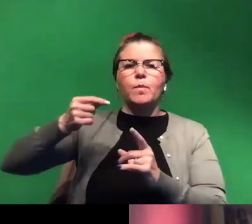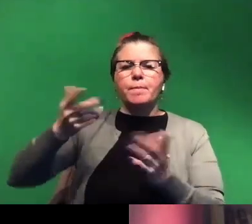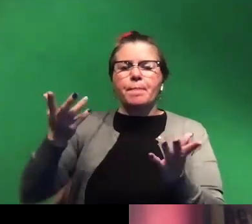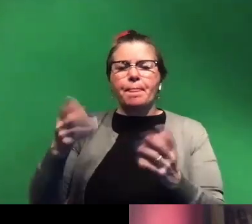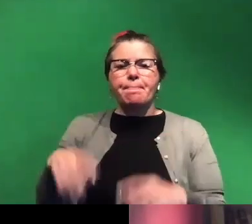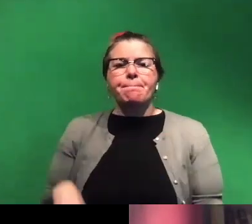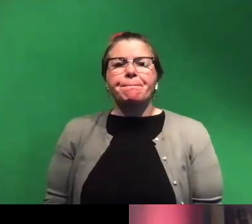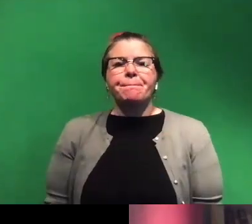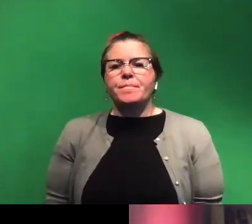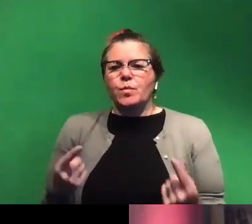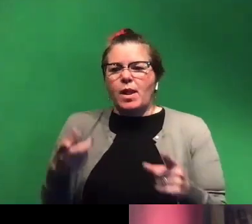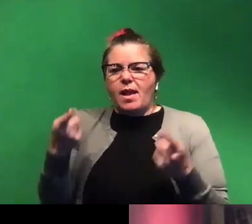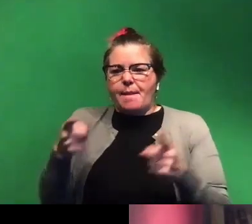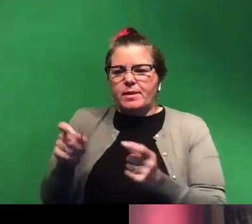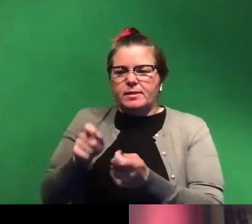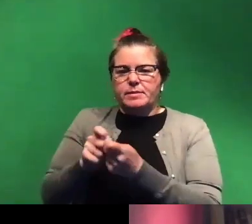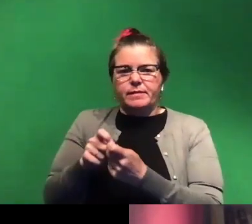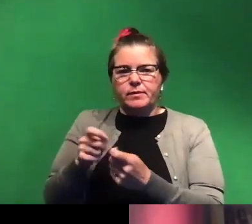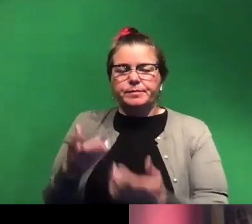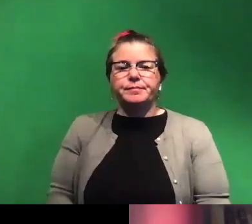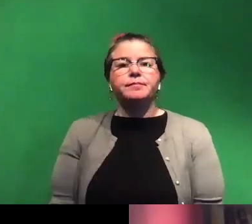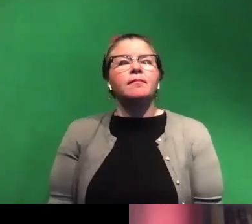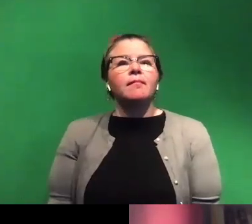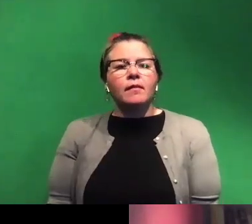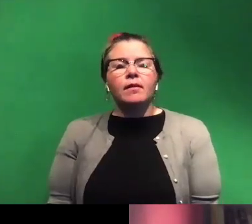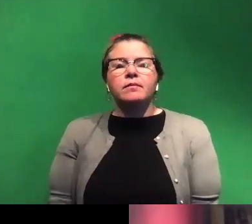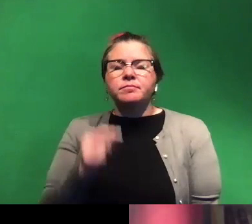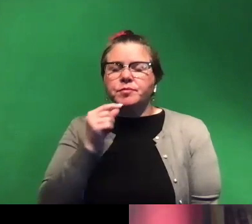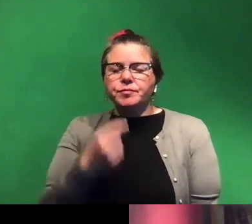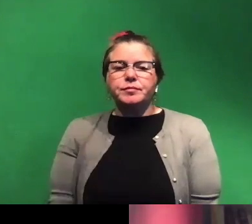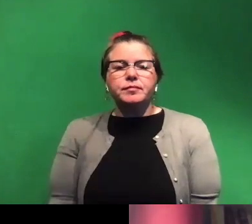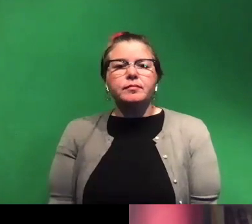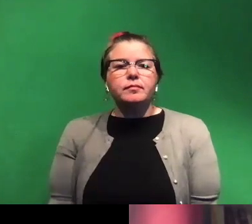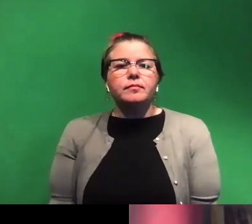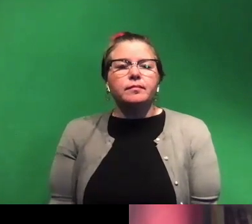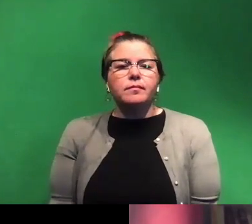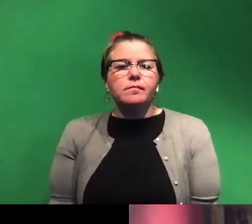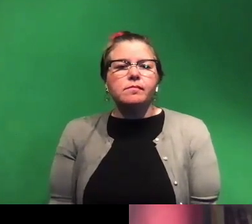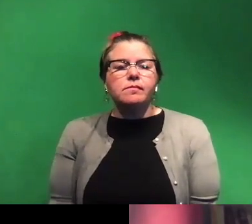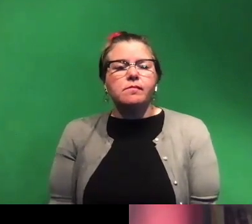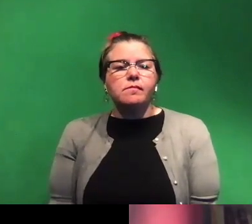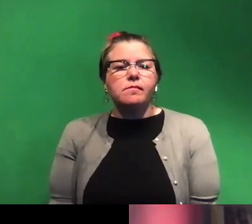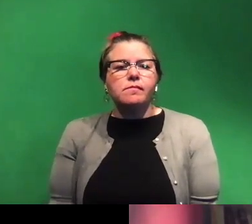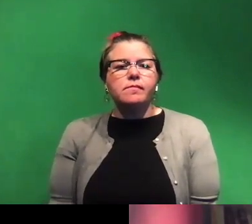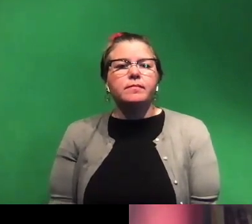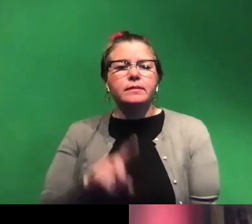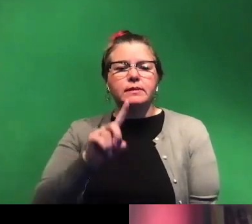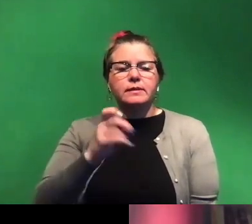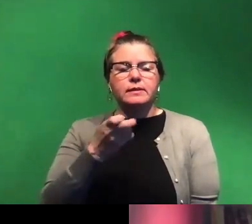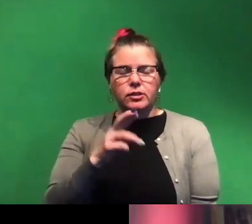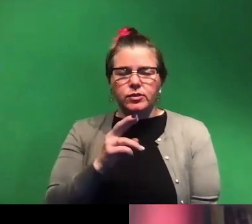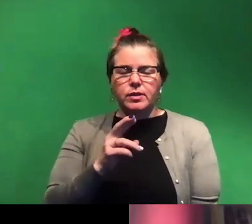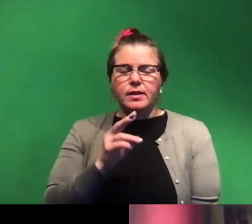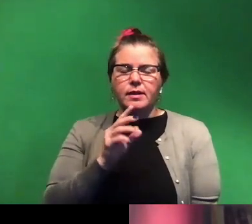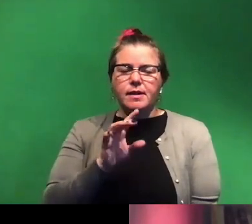kind of happened to this particular organism. Cool. That's awesome. The next question is from Dexter, age 8, and Milo,